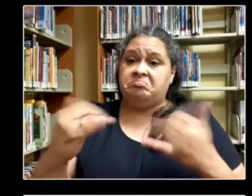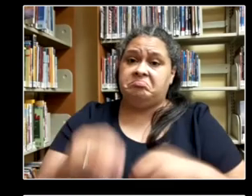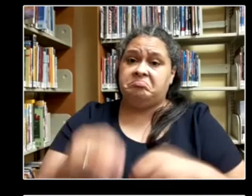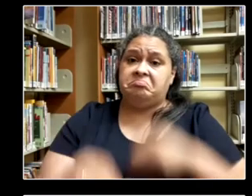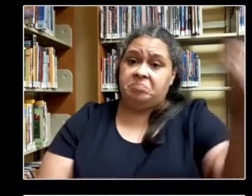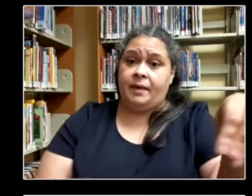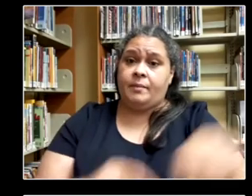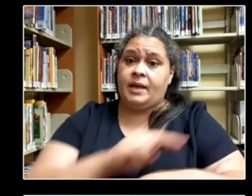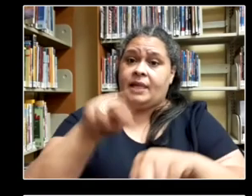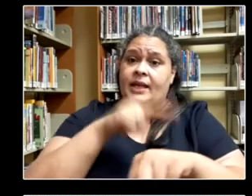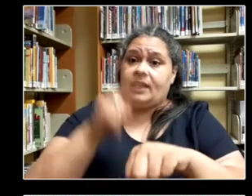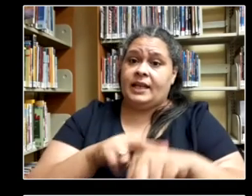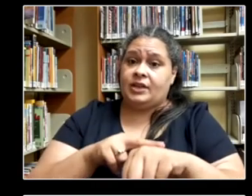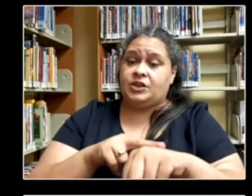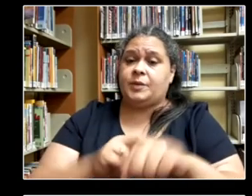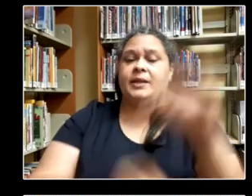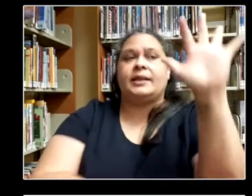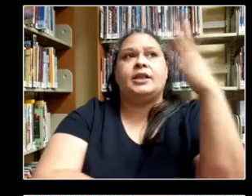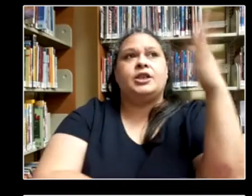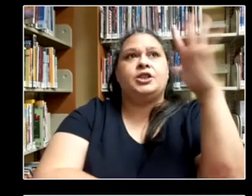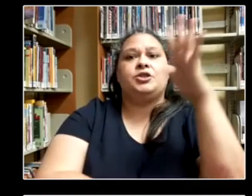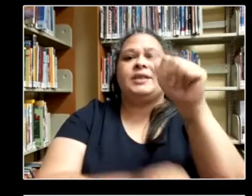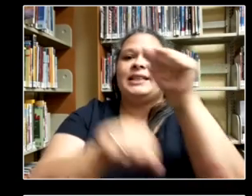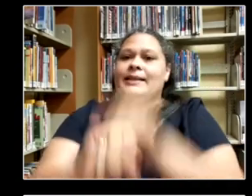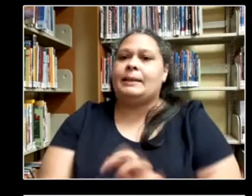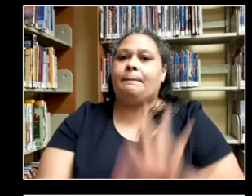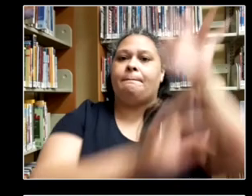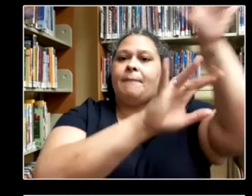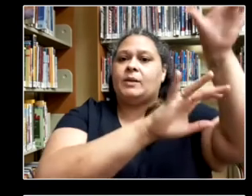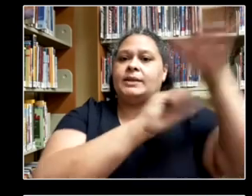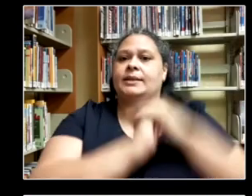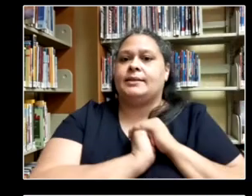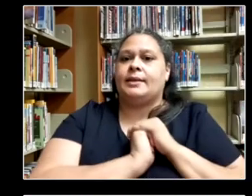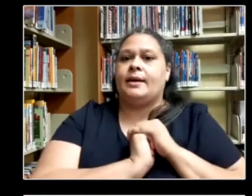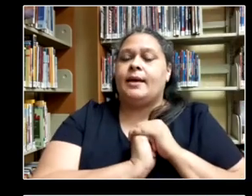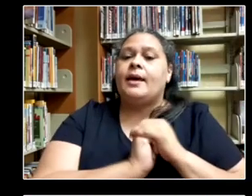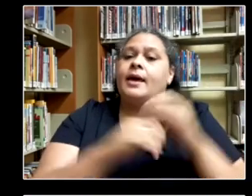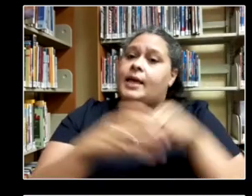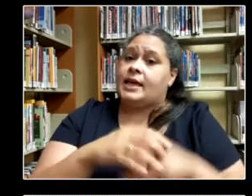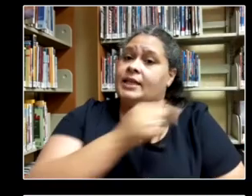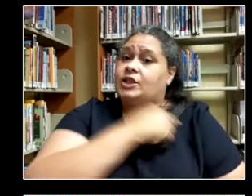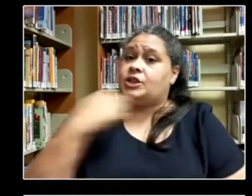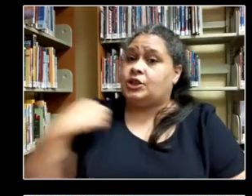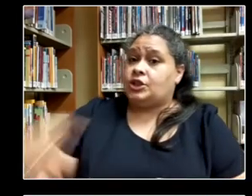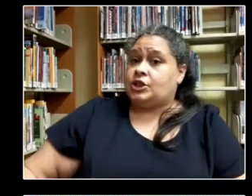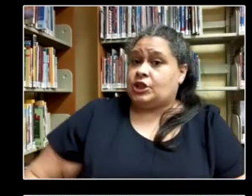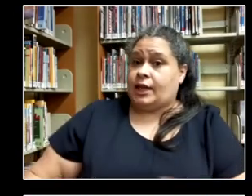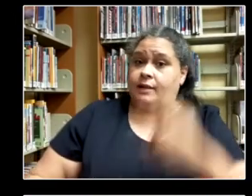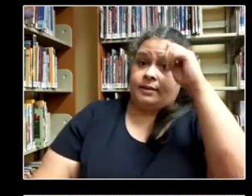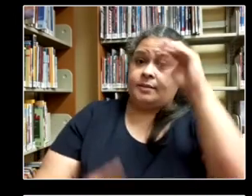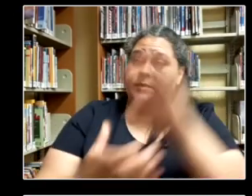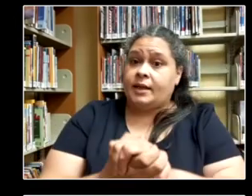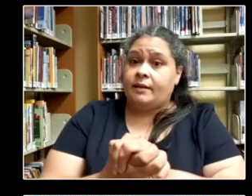with trees and soaring mountains. In Chinese belief, people have a deep connection